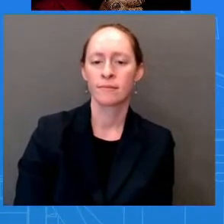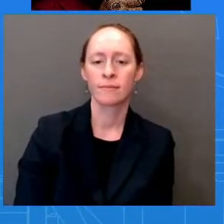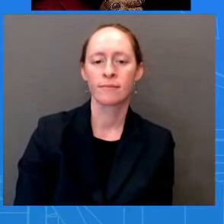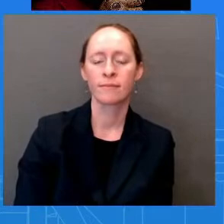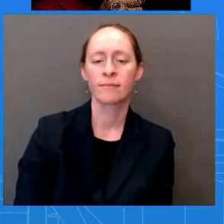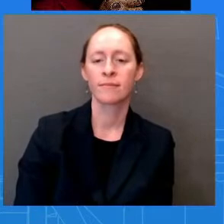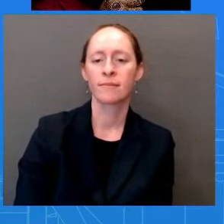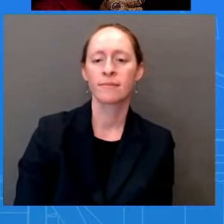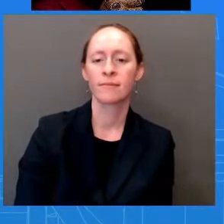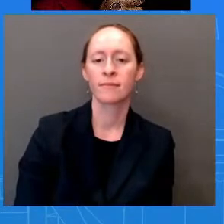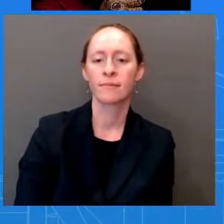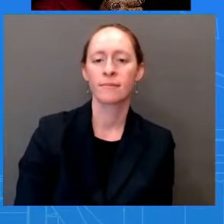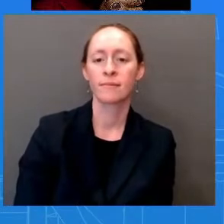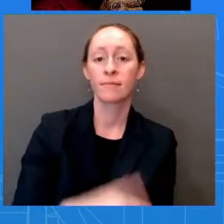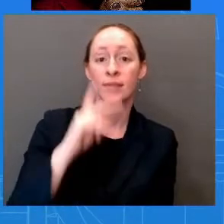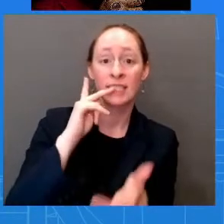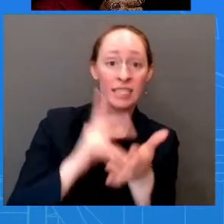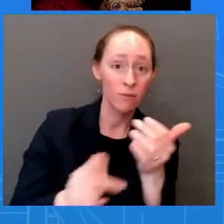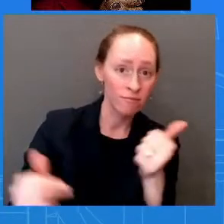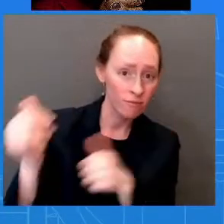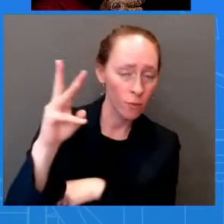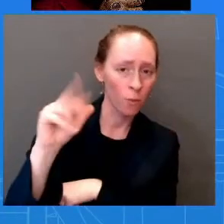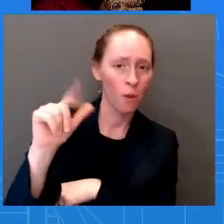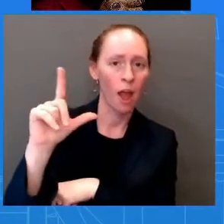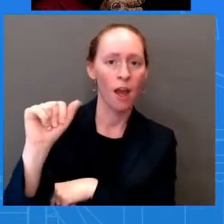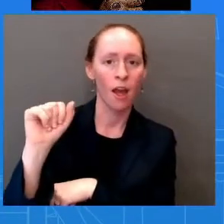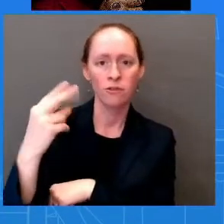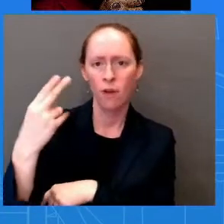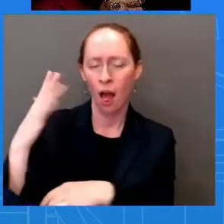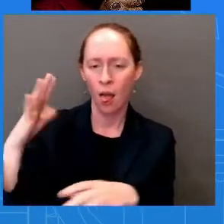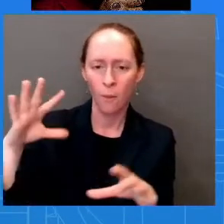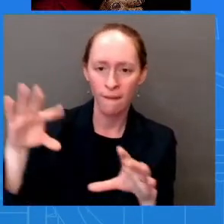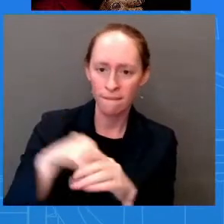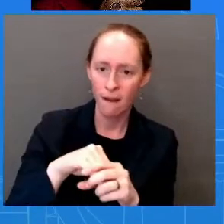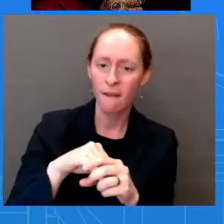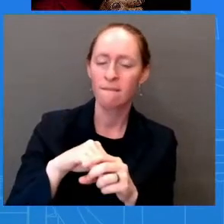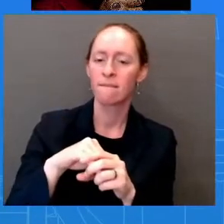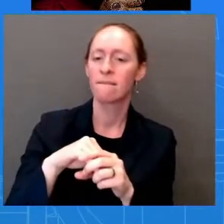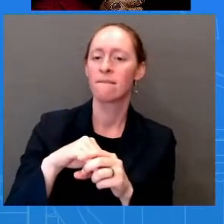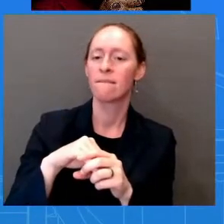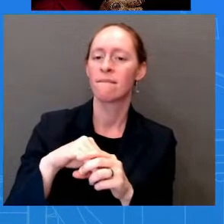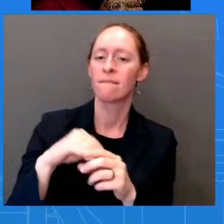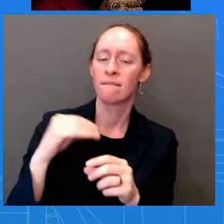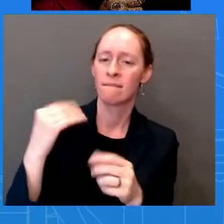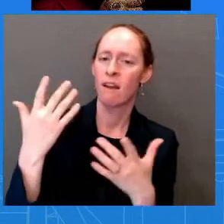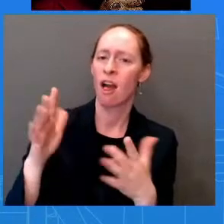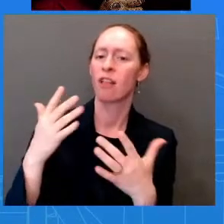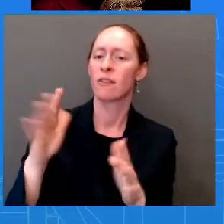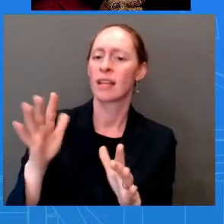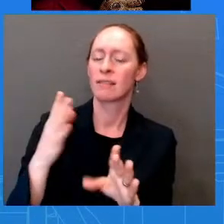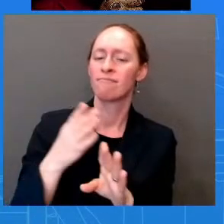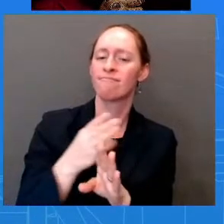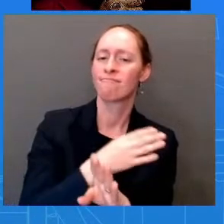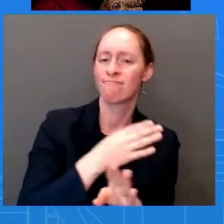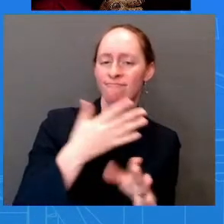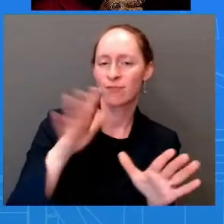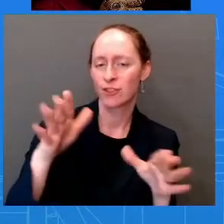not just now, but before the tentative agreement. And so, look, the